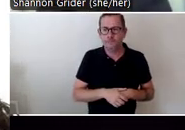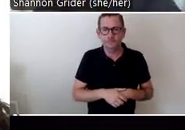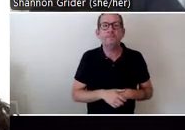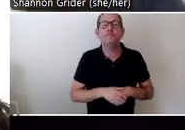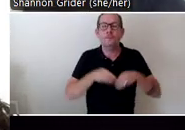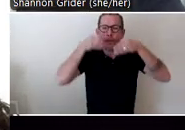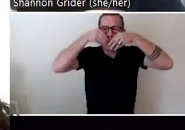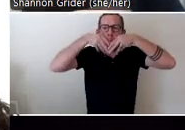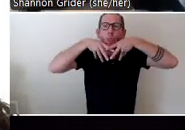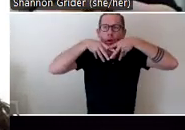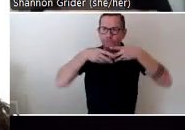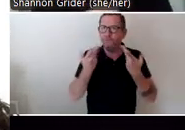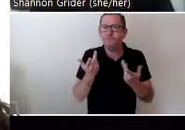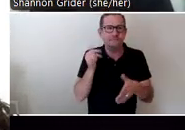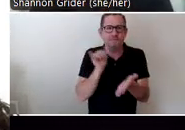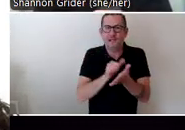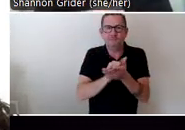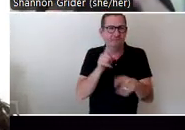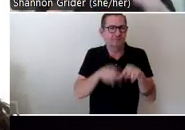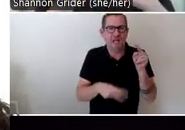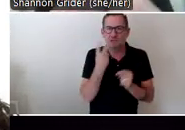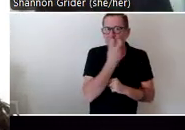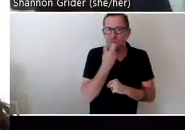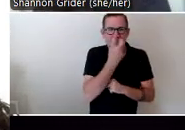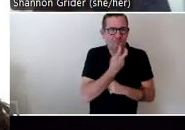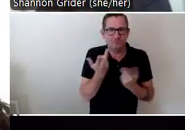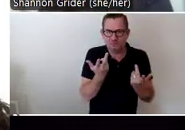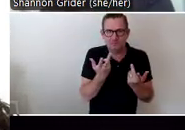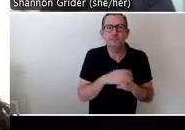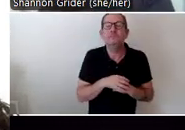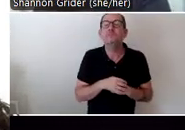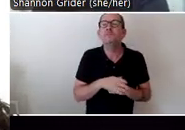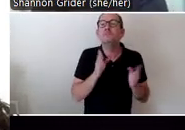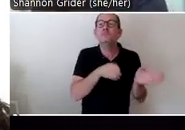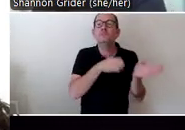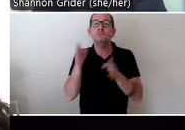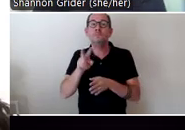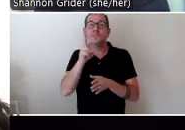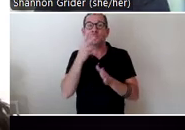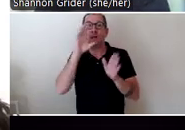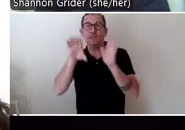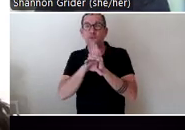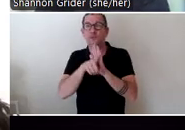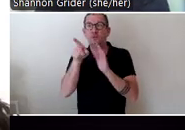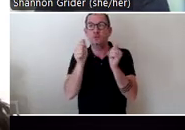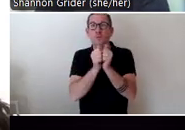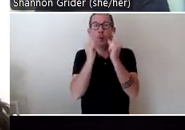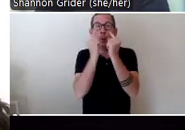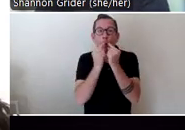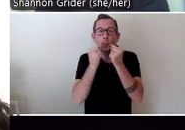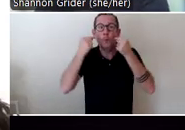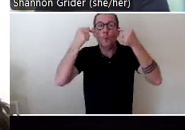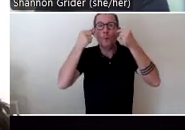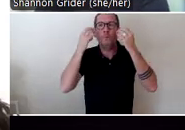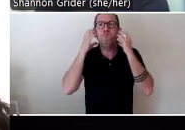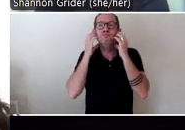And yes, you cannot see the movement of the lips with the hair hanging down in front. That's not easy to lip read at all. The second picture,